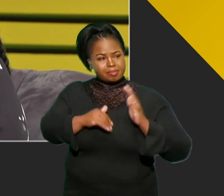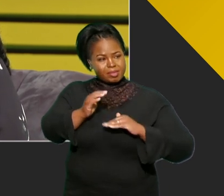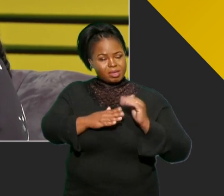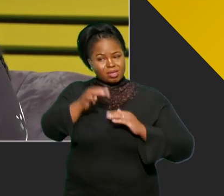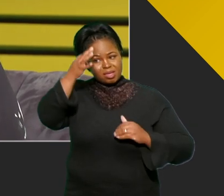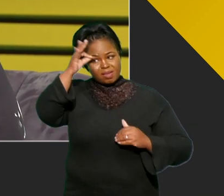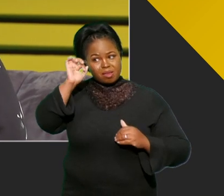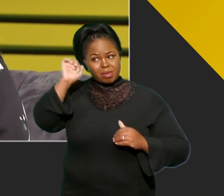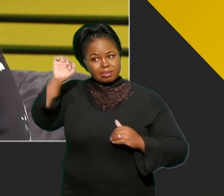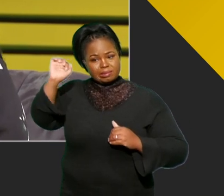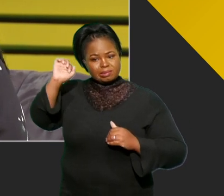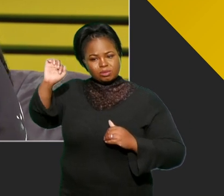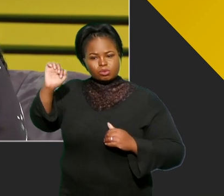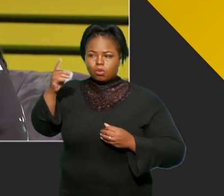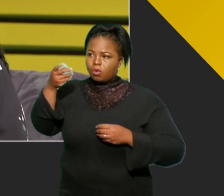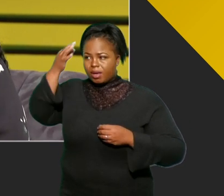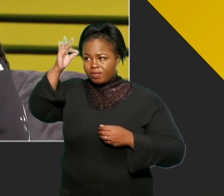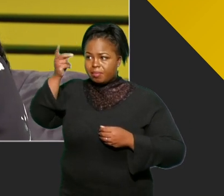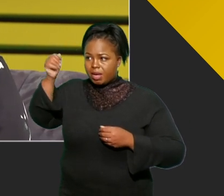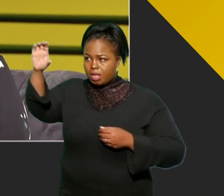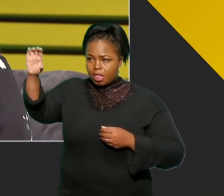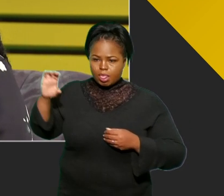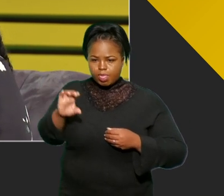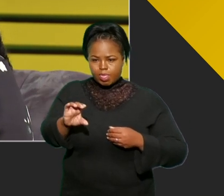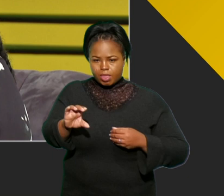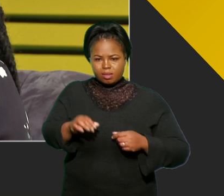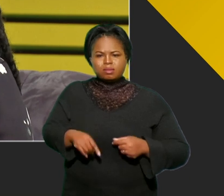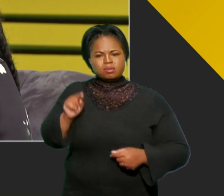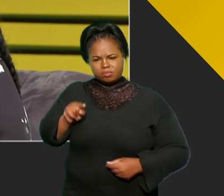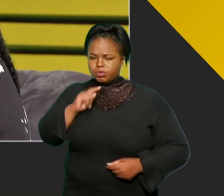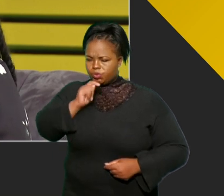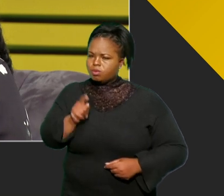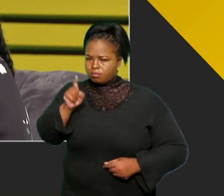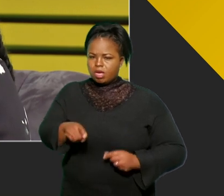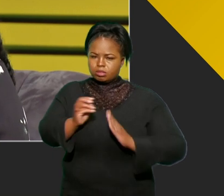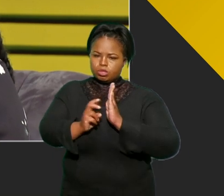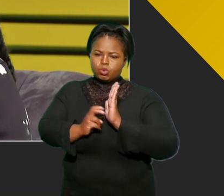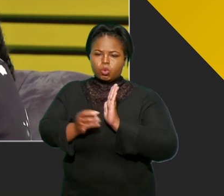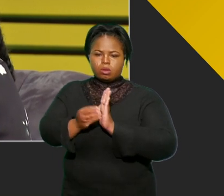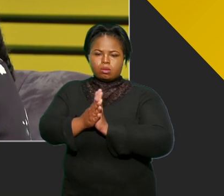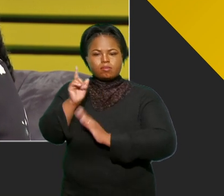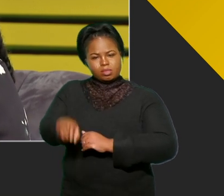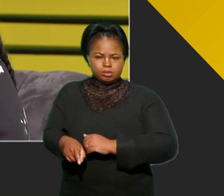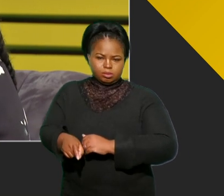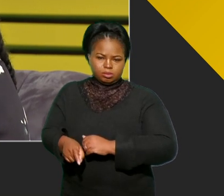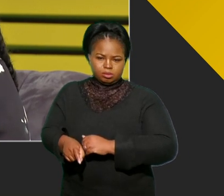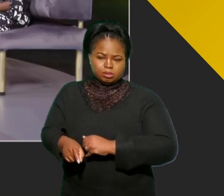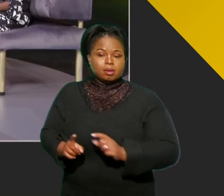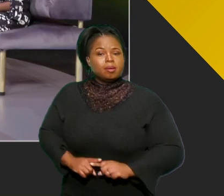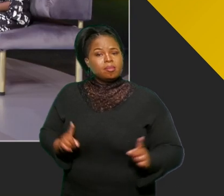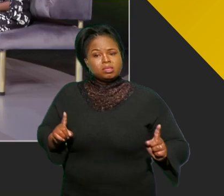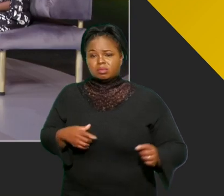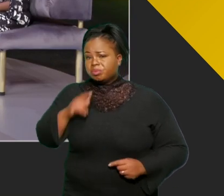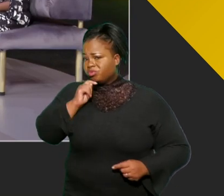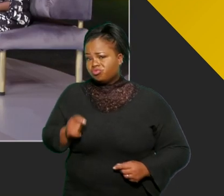by government or that are funded with government money, absolutely, then they need to enforce and regulate those types of things. Okay. However, the